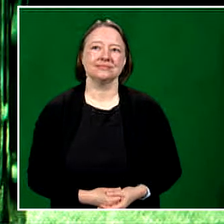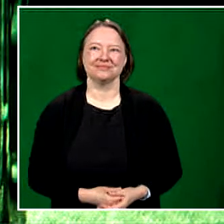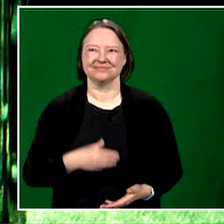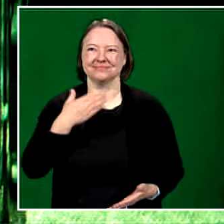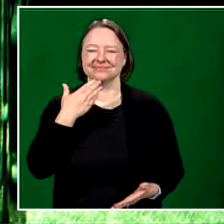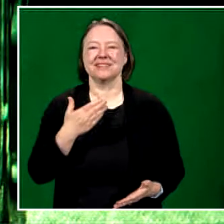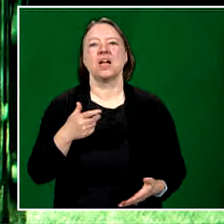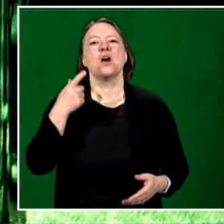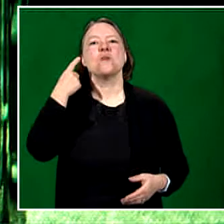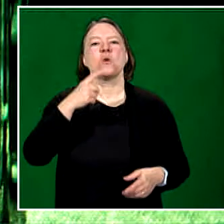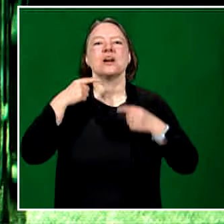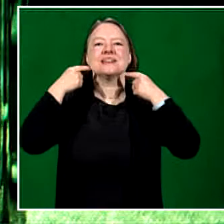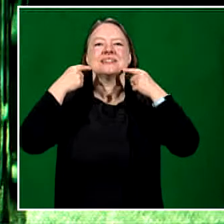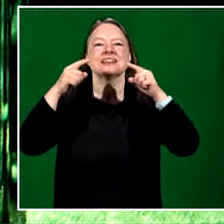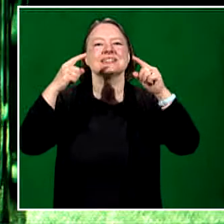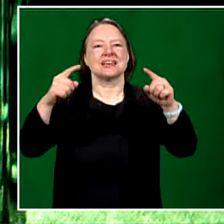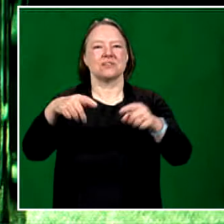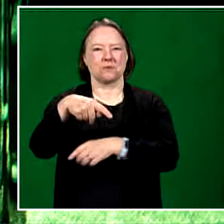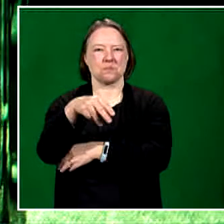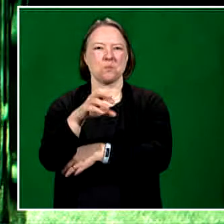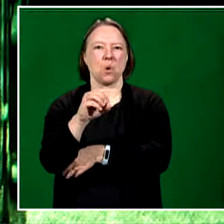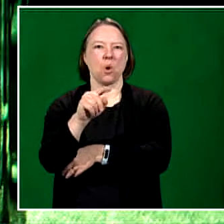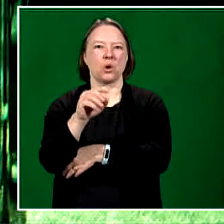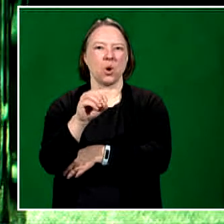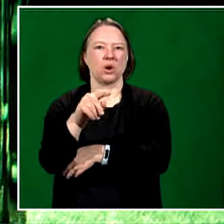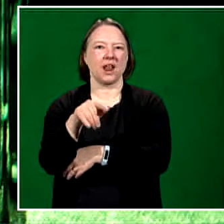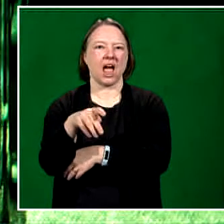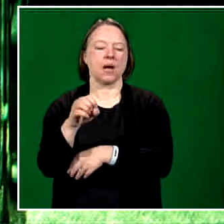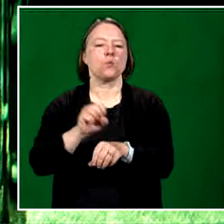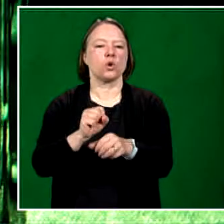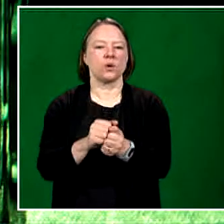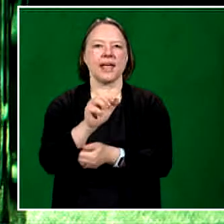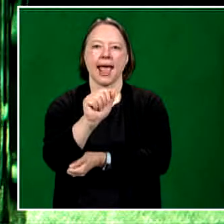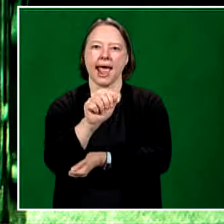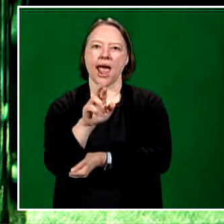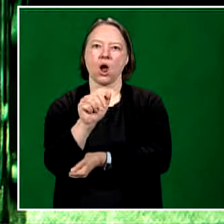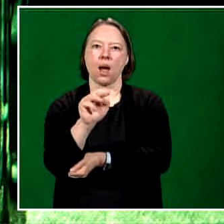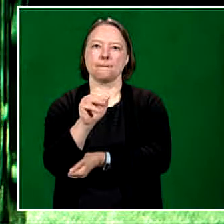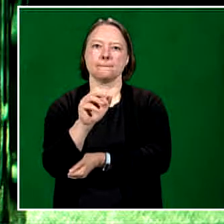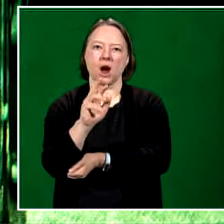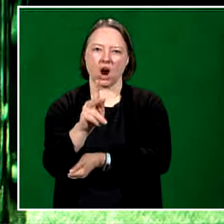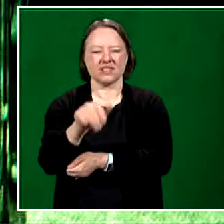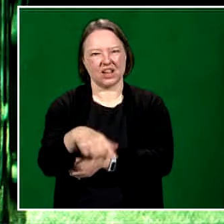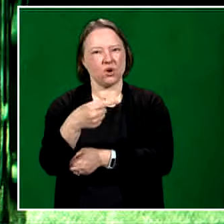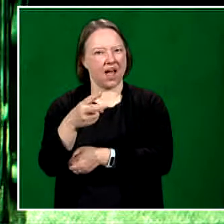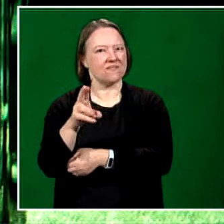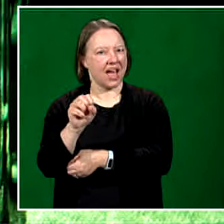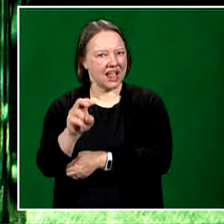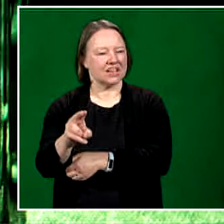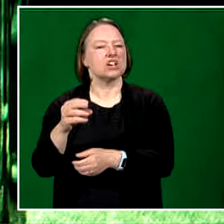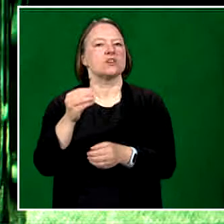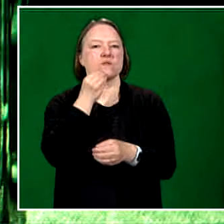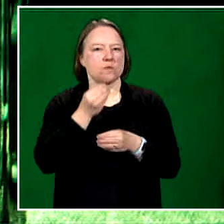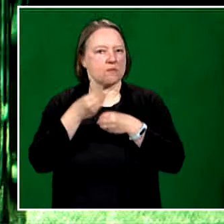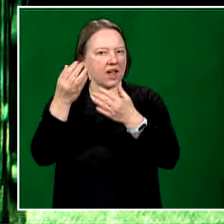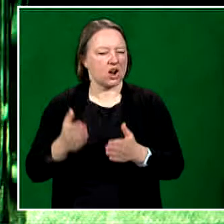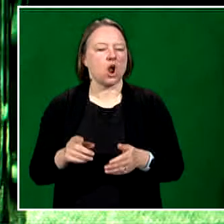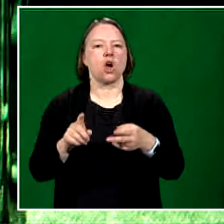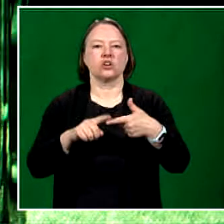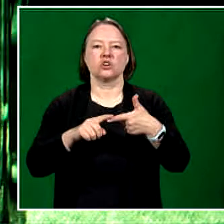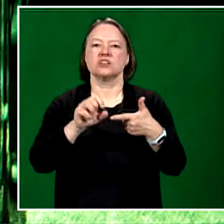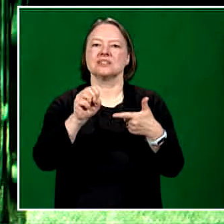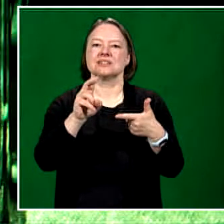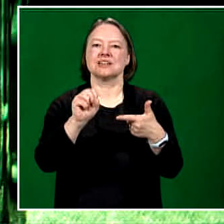Thanks. For a successful prototype, we are working with Aramark, and that is Grand Valley's food provider, also the Sustainable